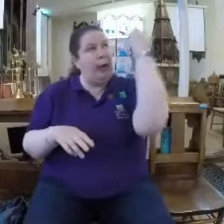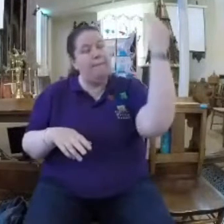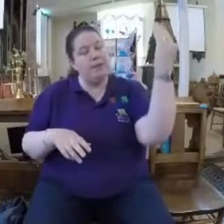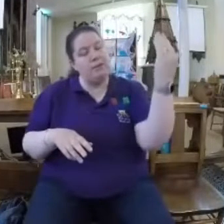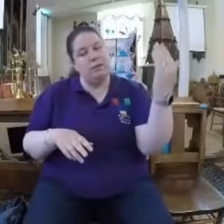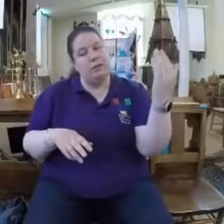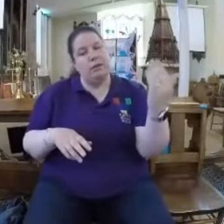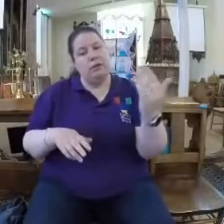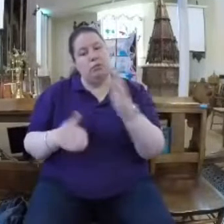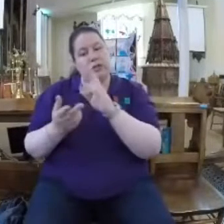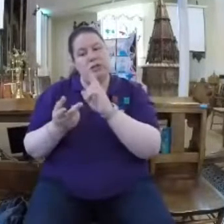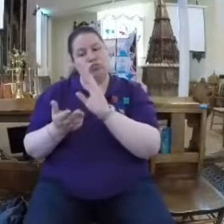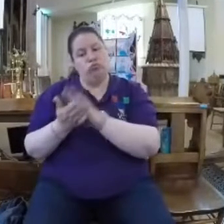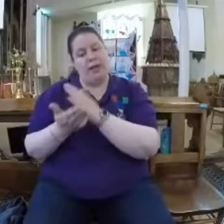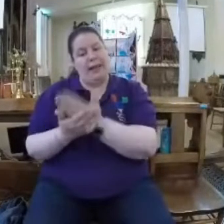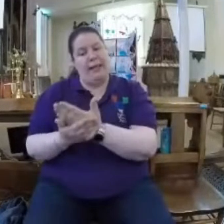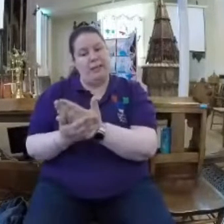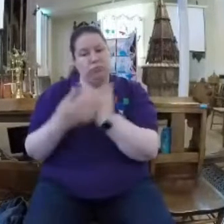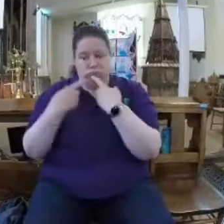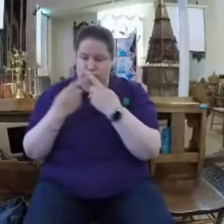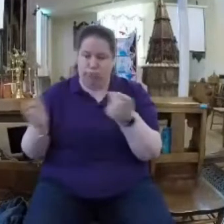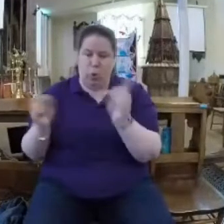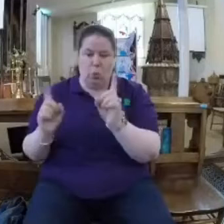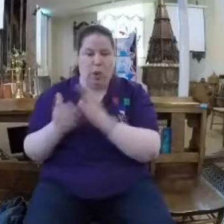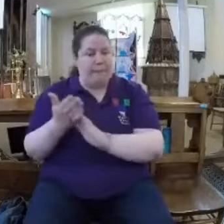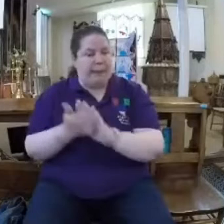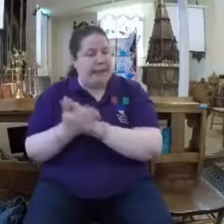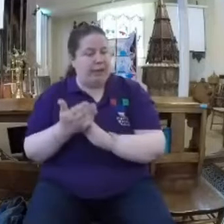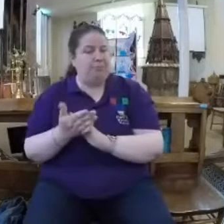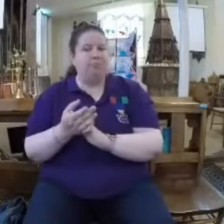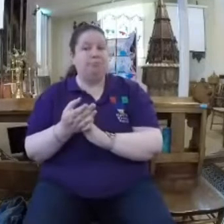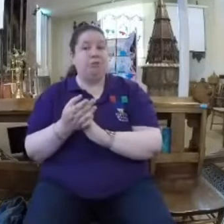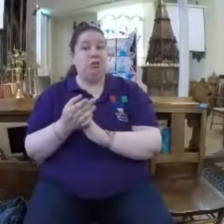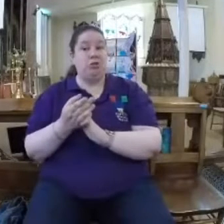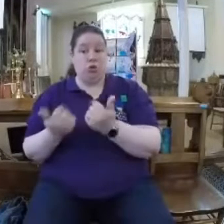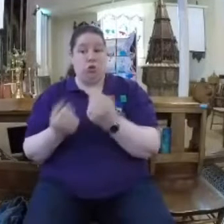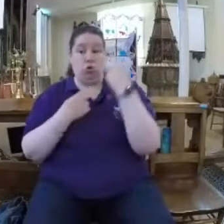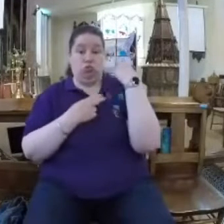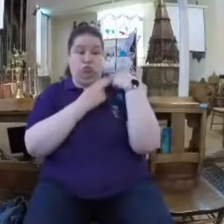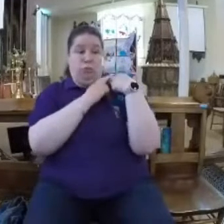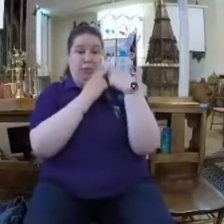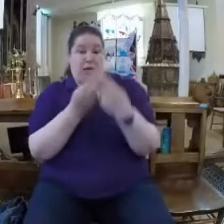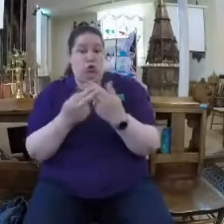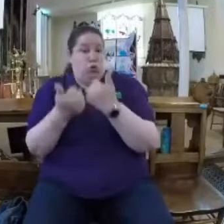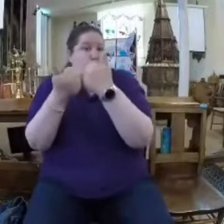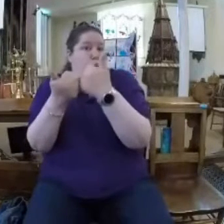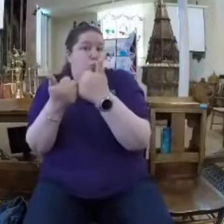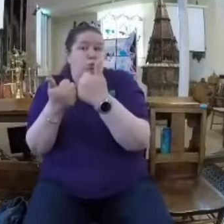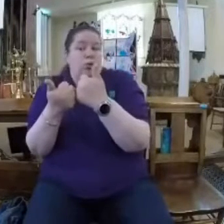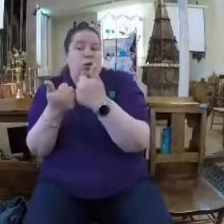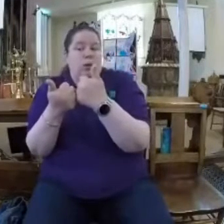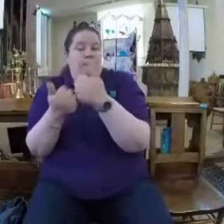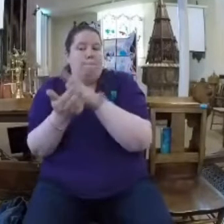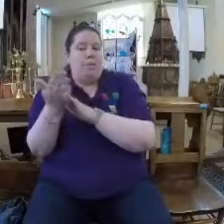He interprets them. And that gains him quite a reputation, up to the point that Pharaoh, the king of